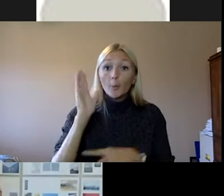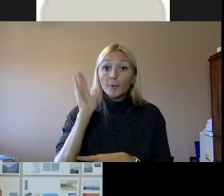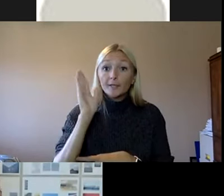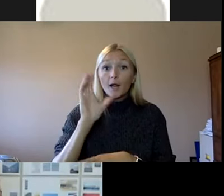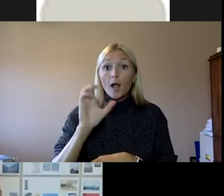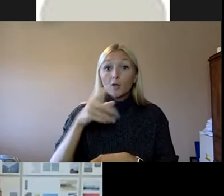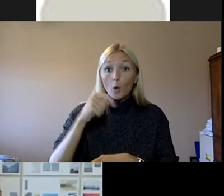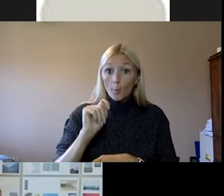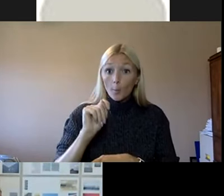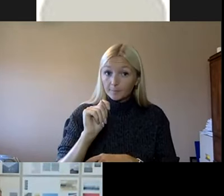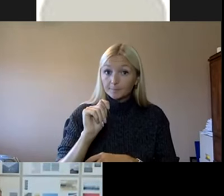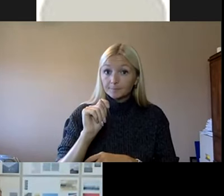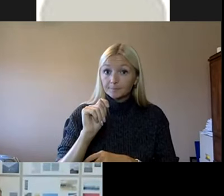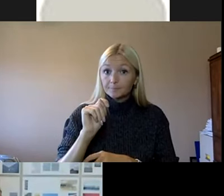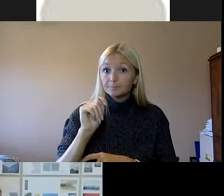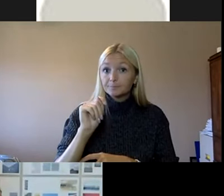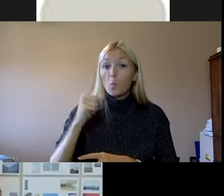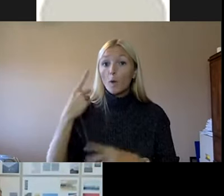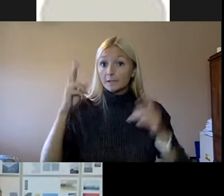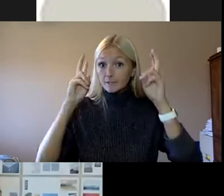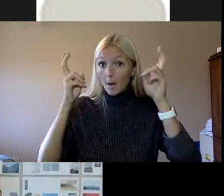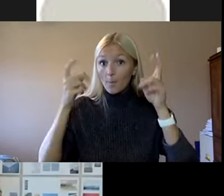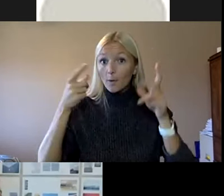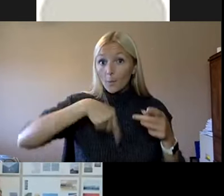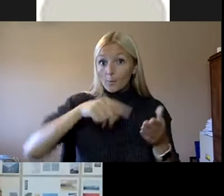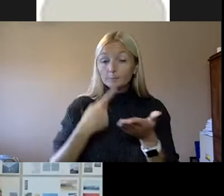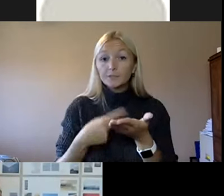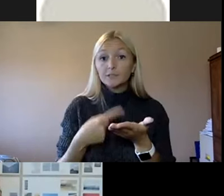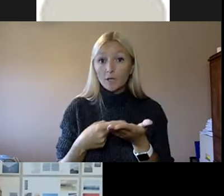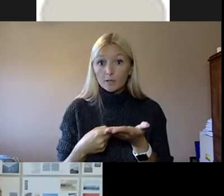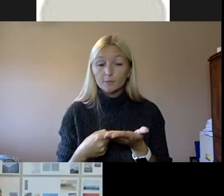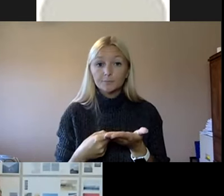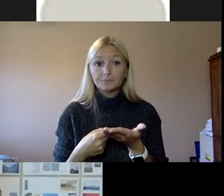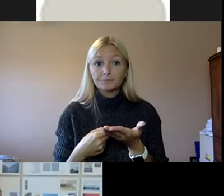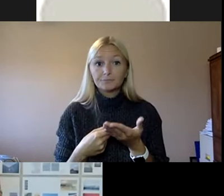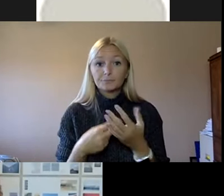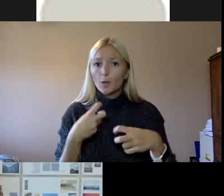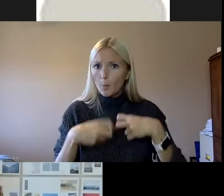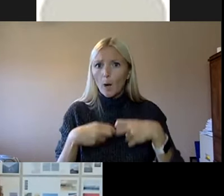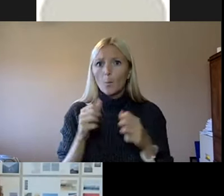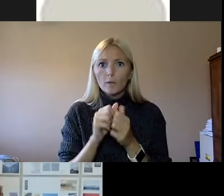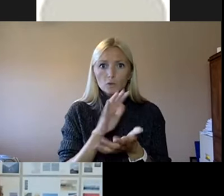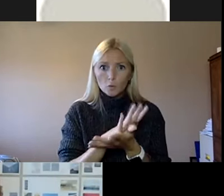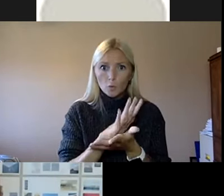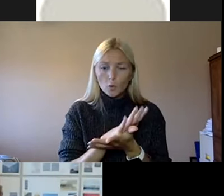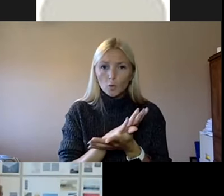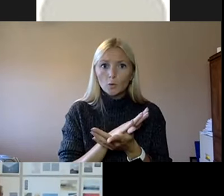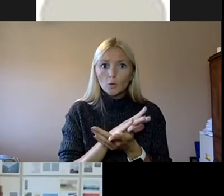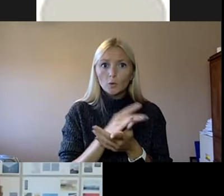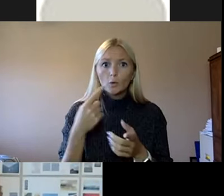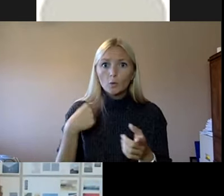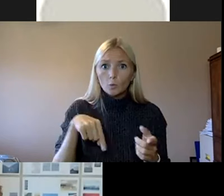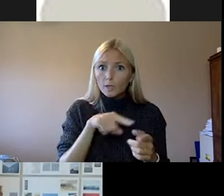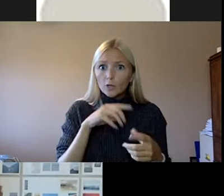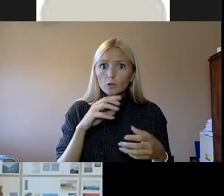mid-October. And this is one of the topics we're going to be addressing. And I think the problem with schools is that we created a place for